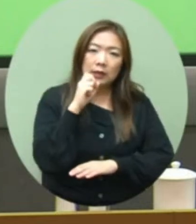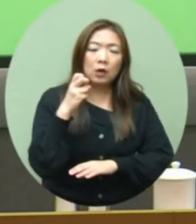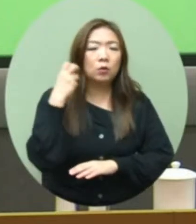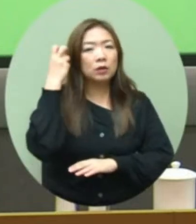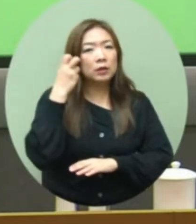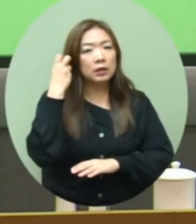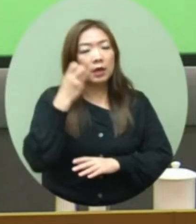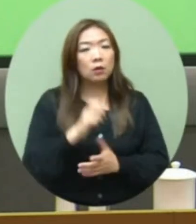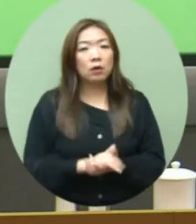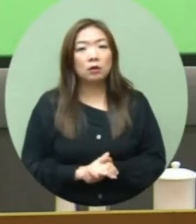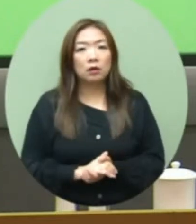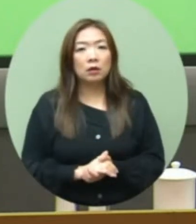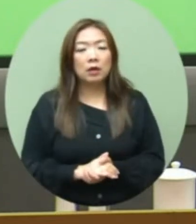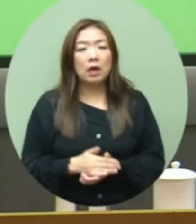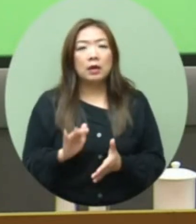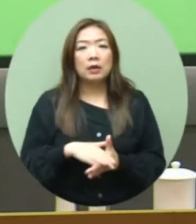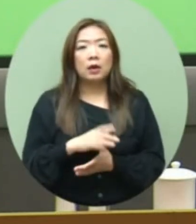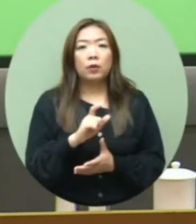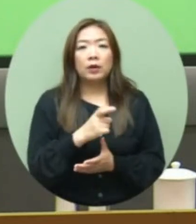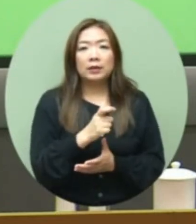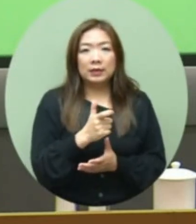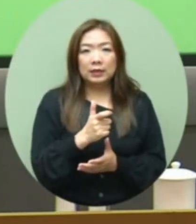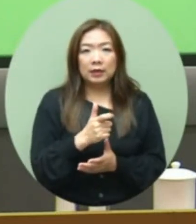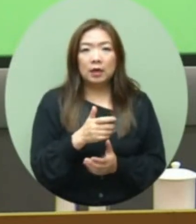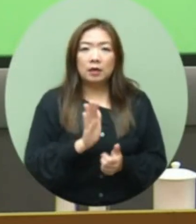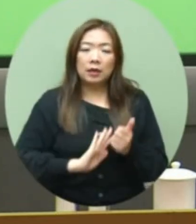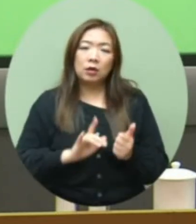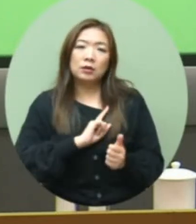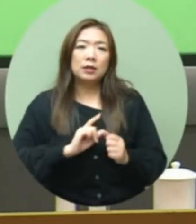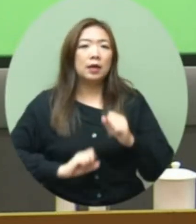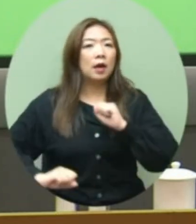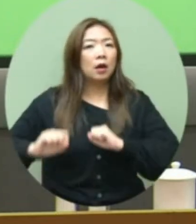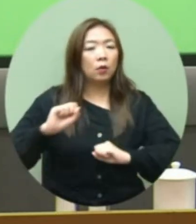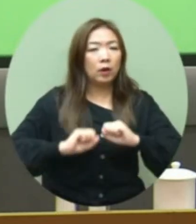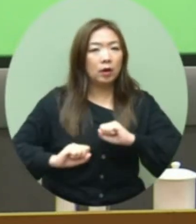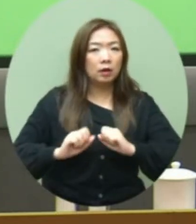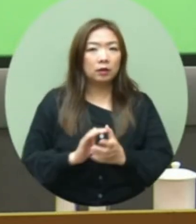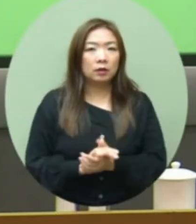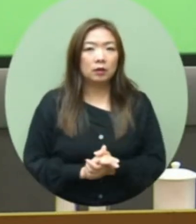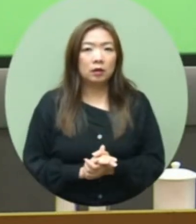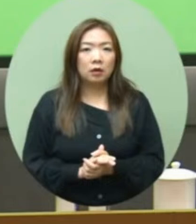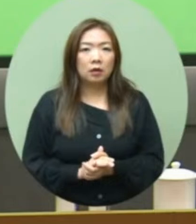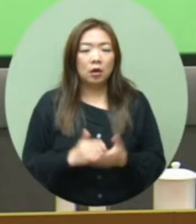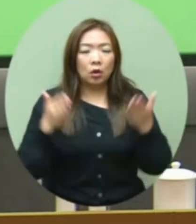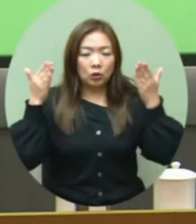liquor in the market is high end.